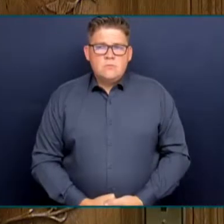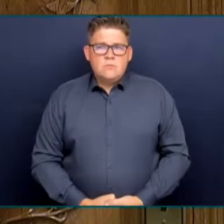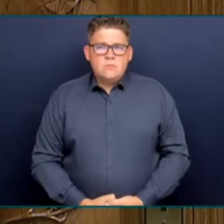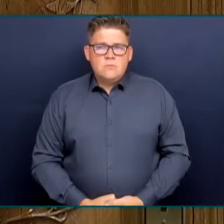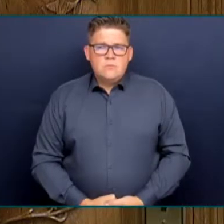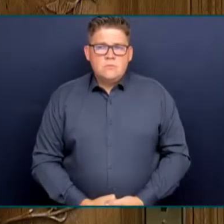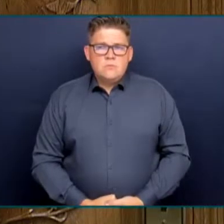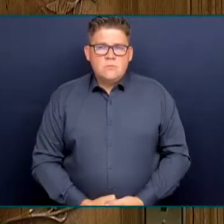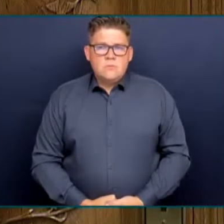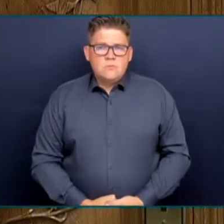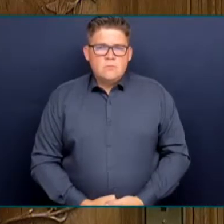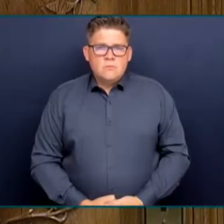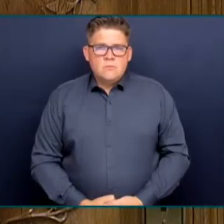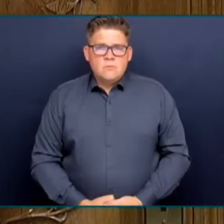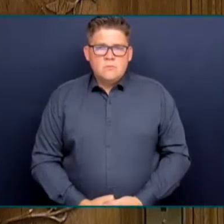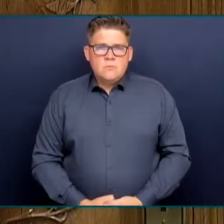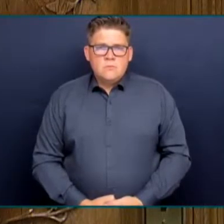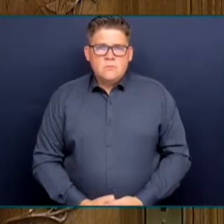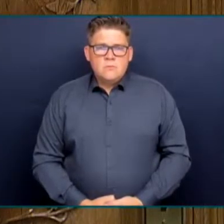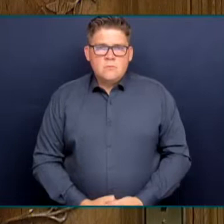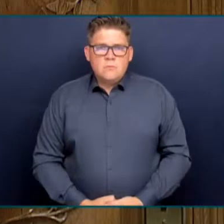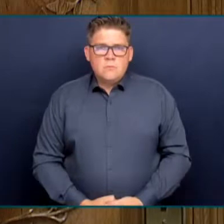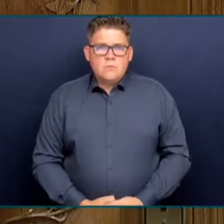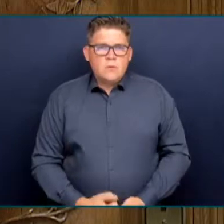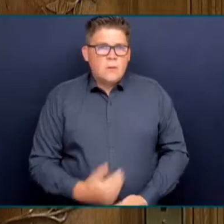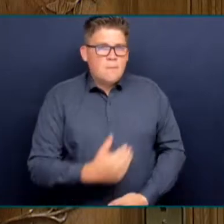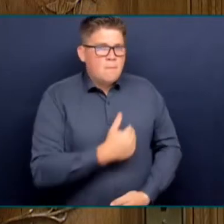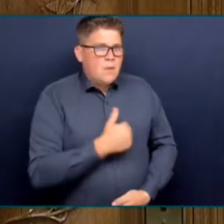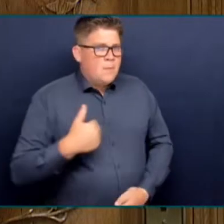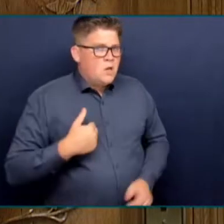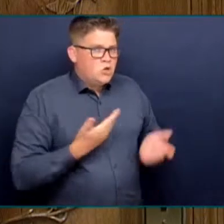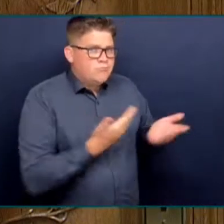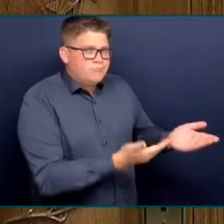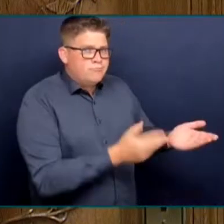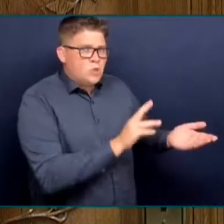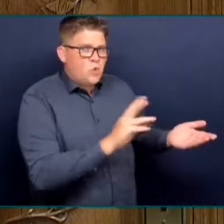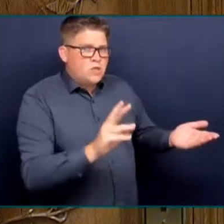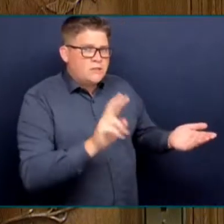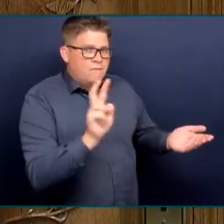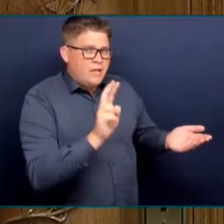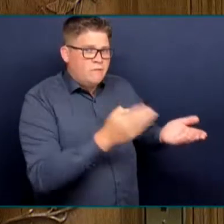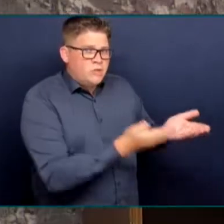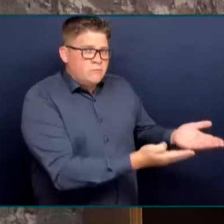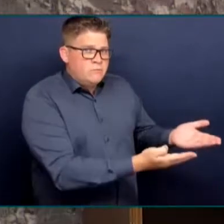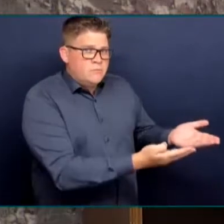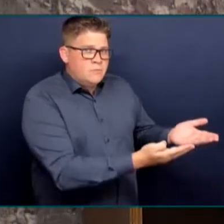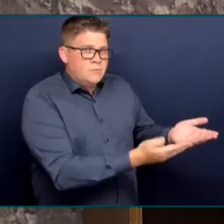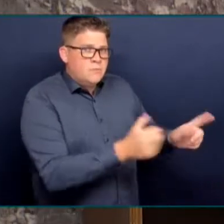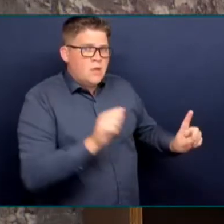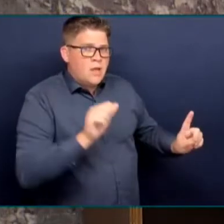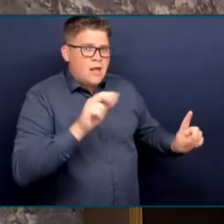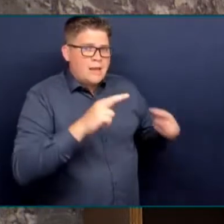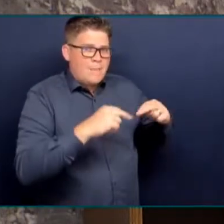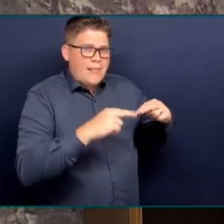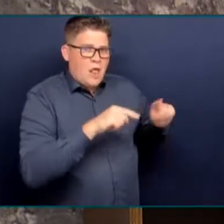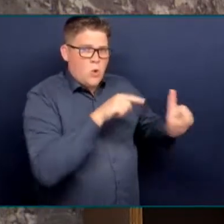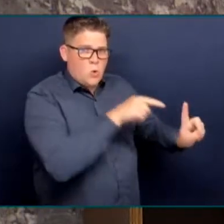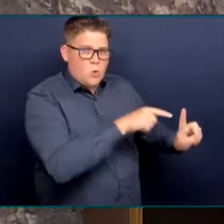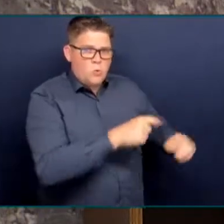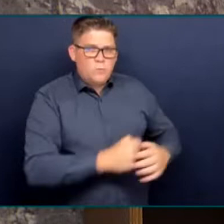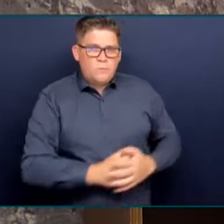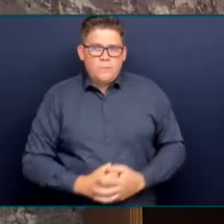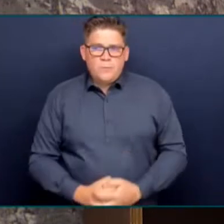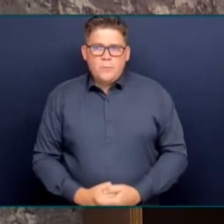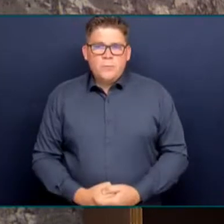Member for West Vancouver, Capilano. Thank you, Mr. Speaker. On July 9th, a woman was admitted at Lionsgate Hospital for possible